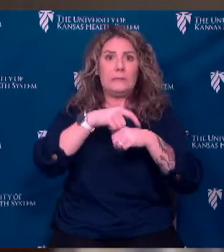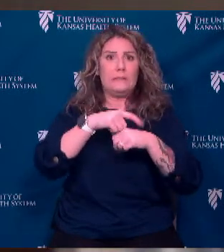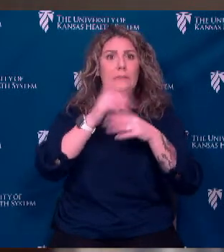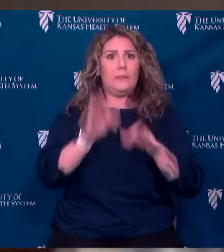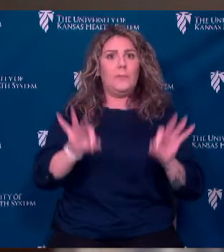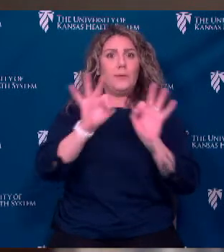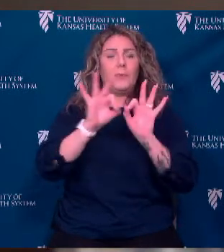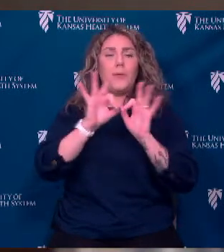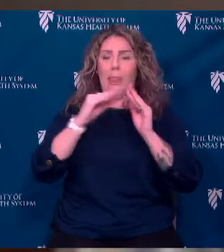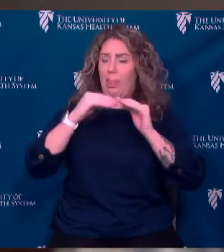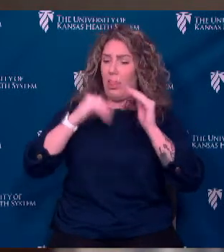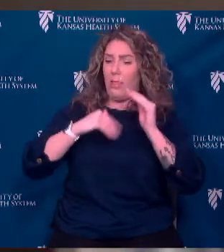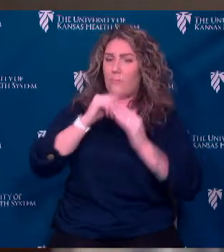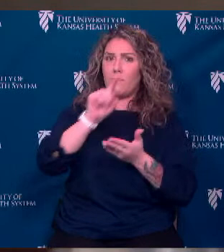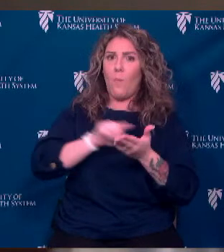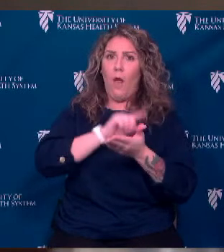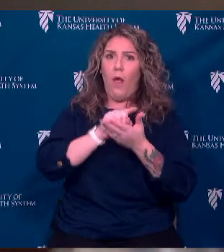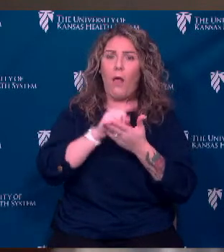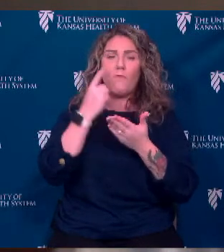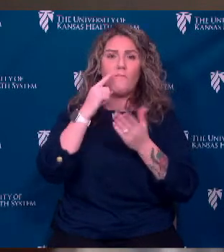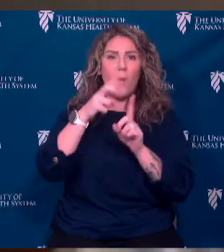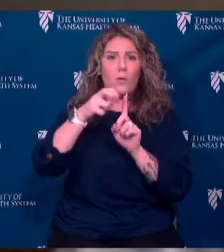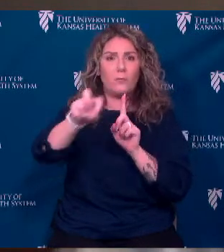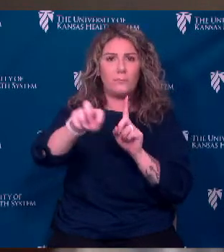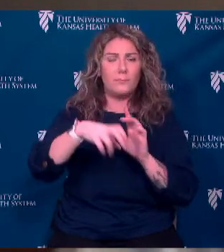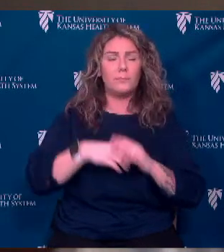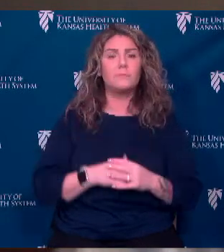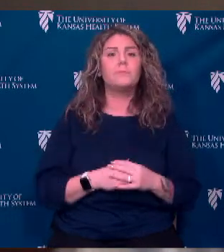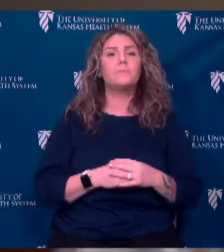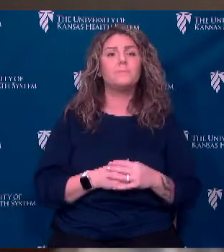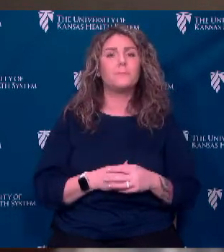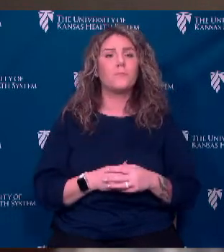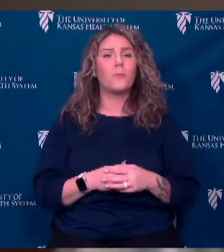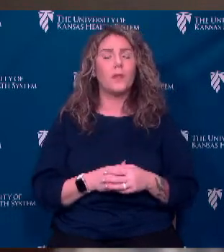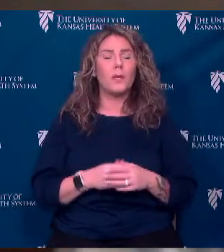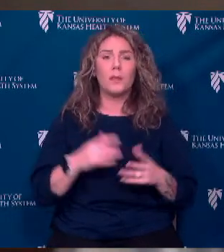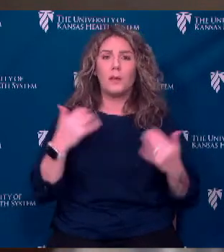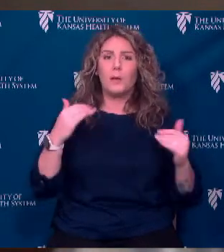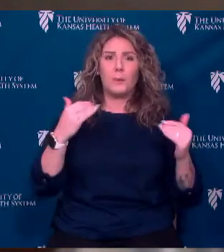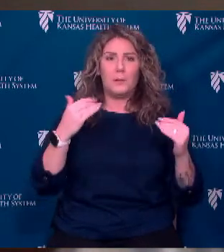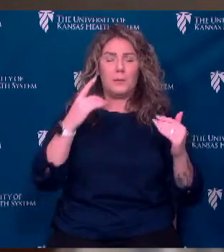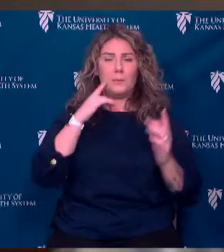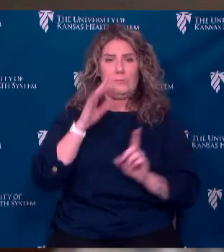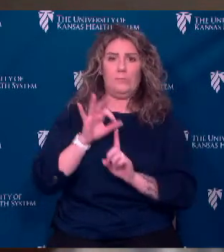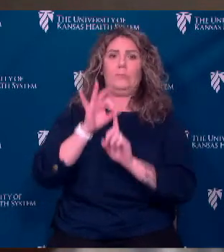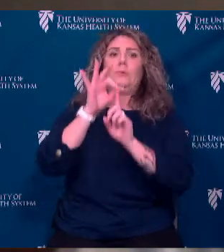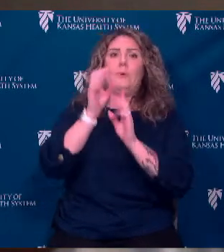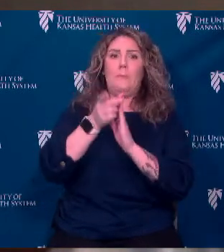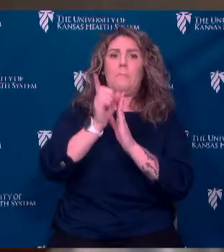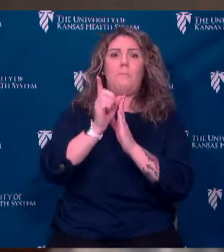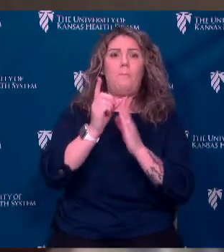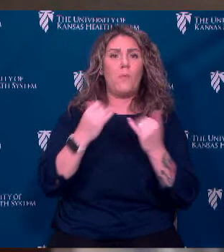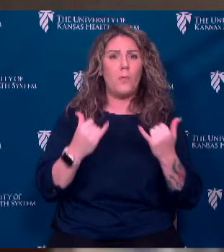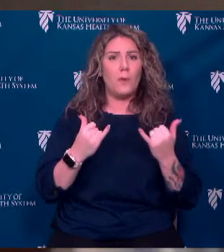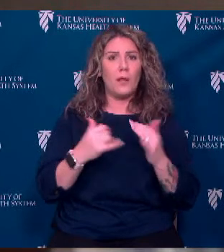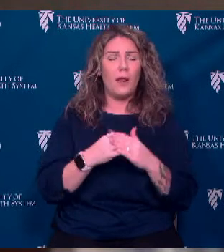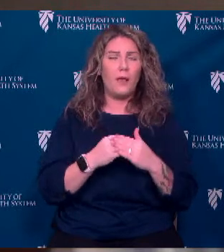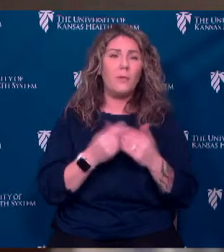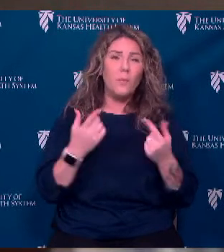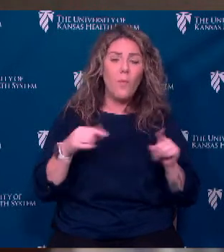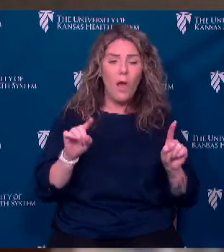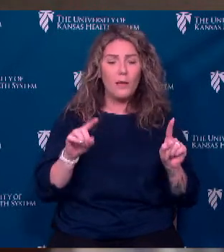less than an hour to move patients out. So this is an unbelievably exceptional moment we have. And while there